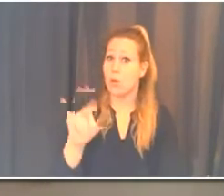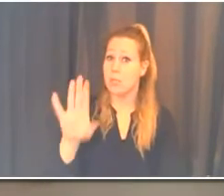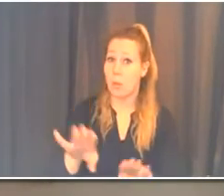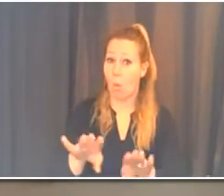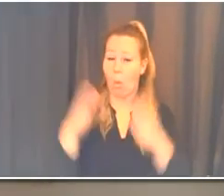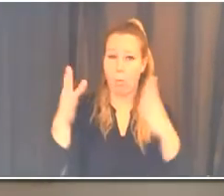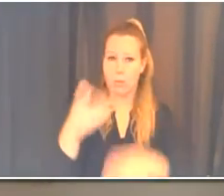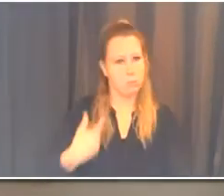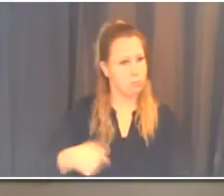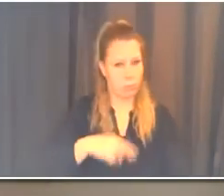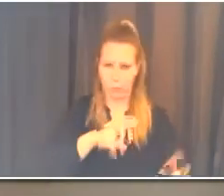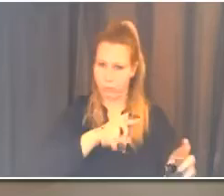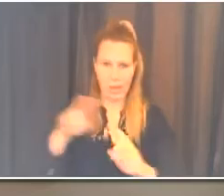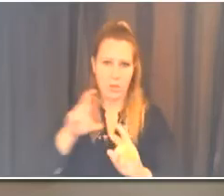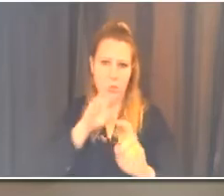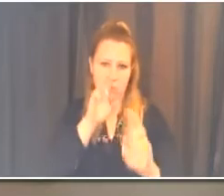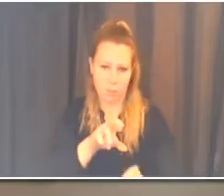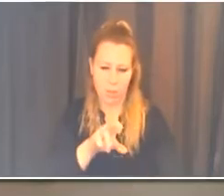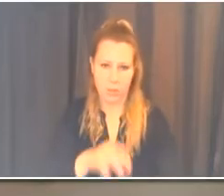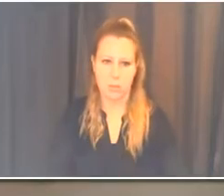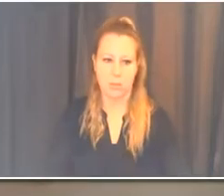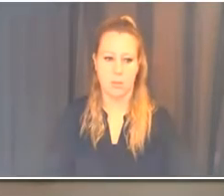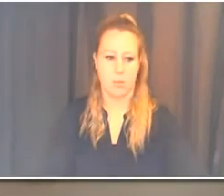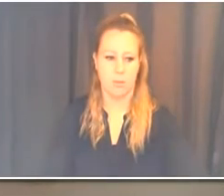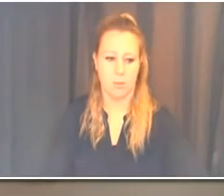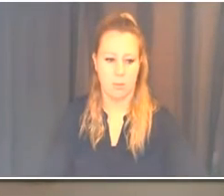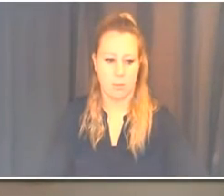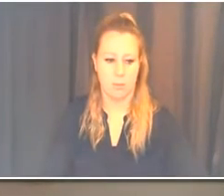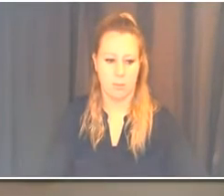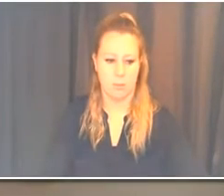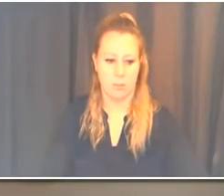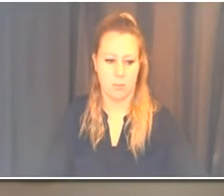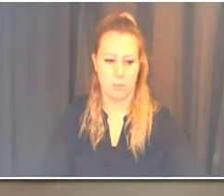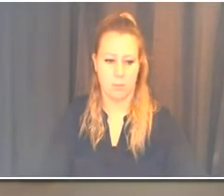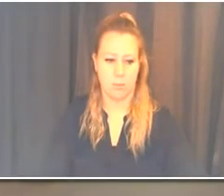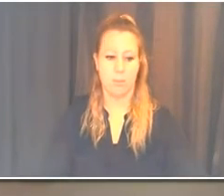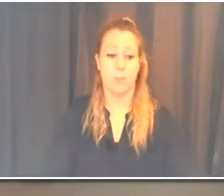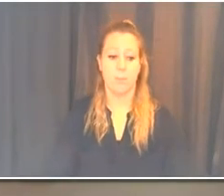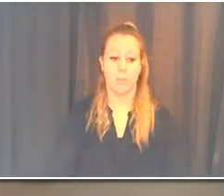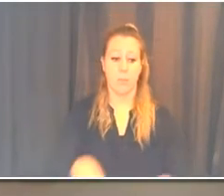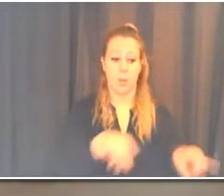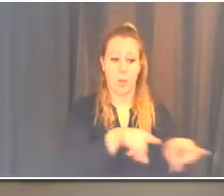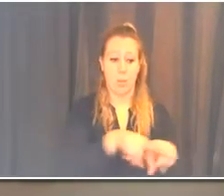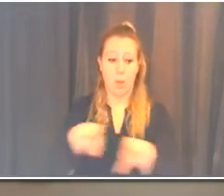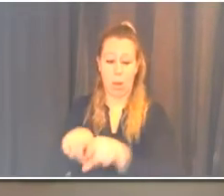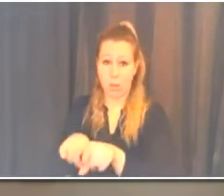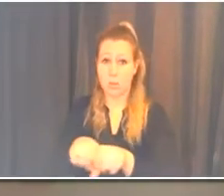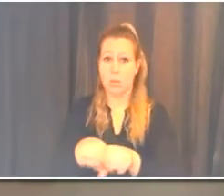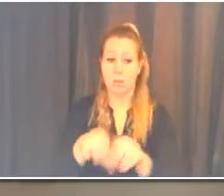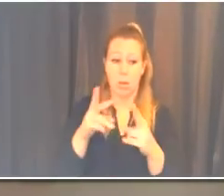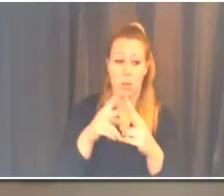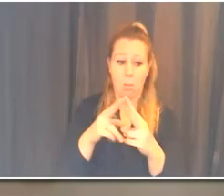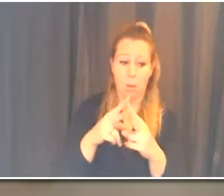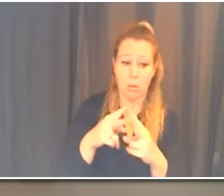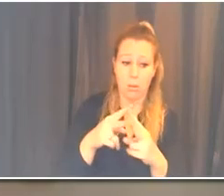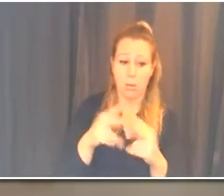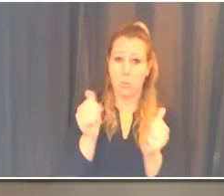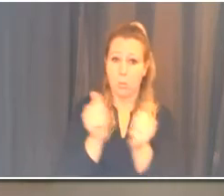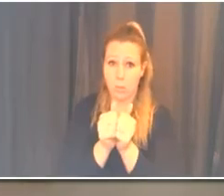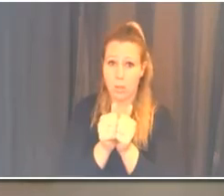to seek orders of protection just last week we successfully helped seven survivors file for and obtain their first orders of